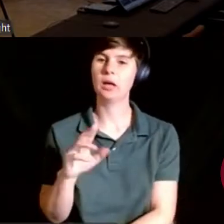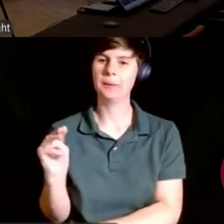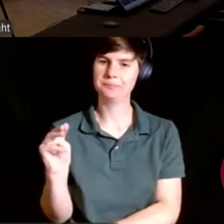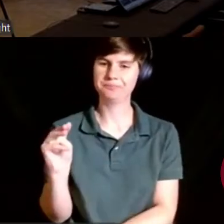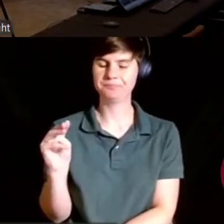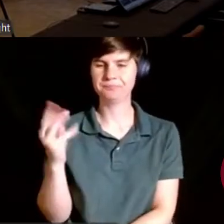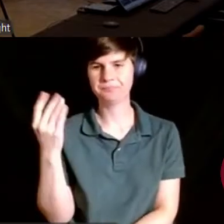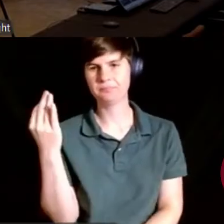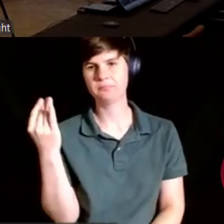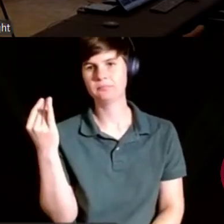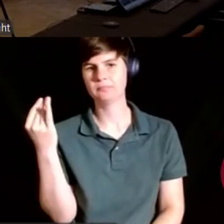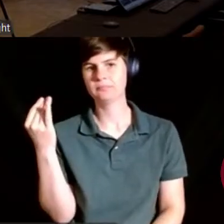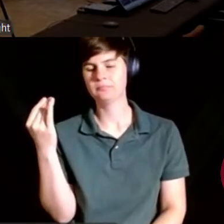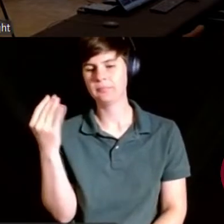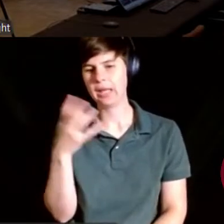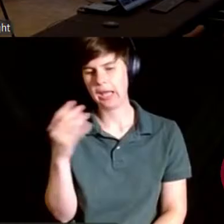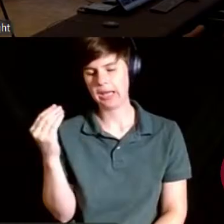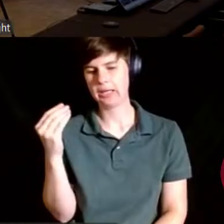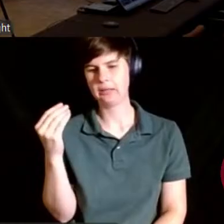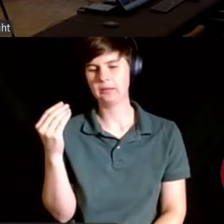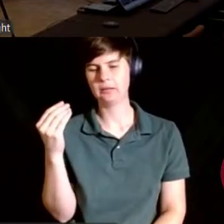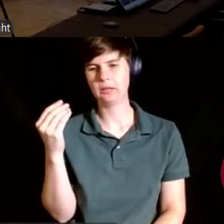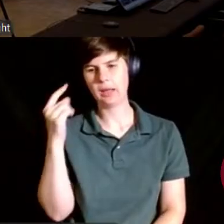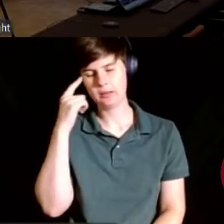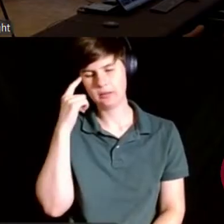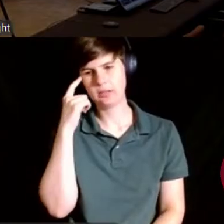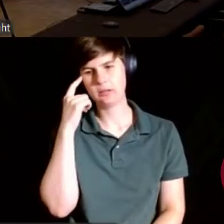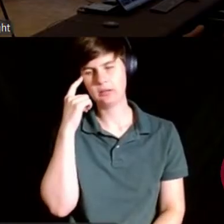just looking up, and I think just